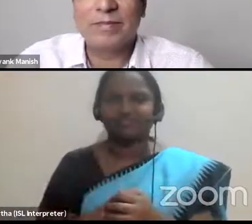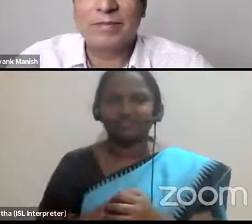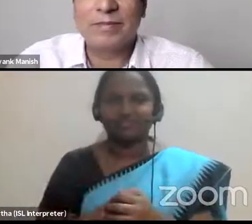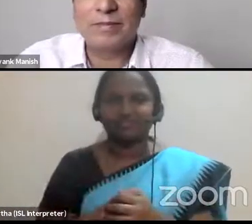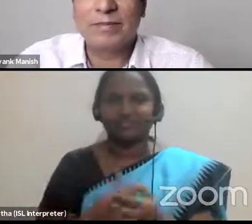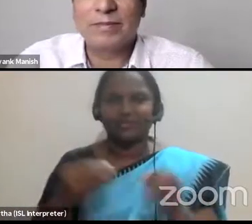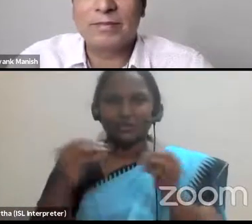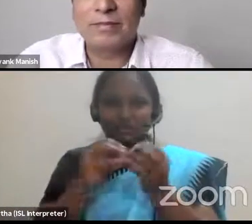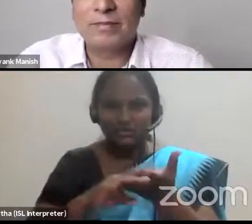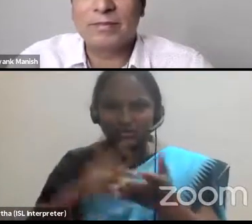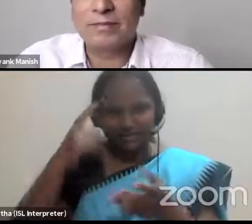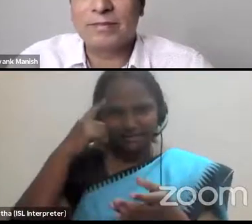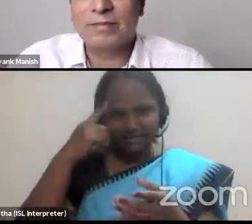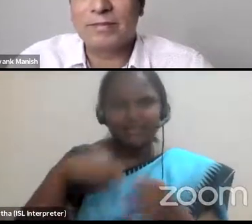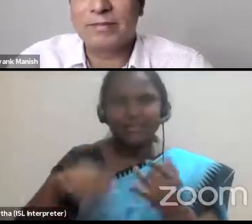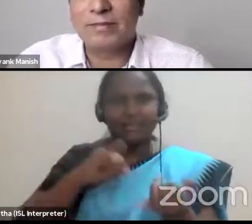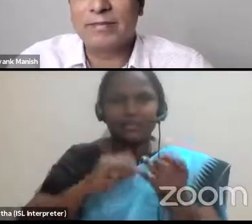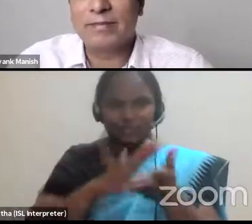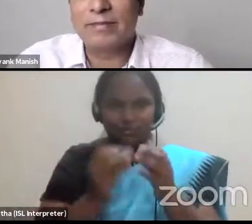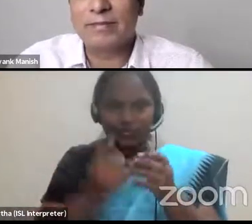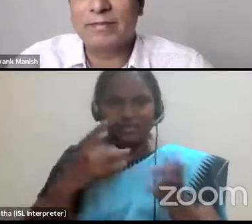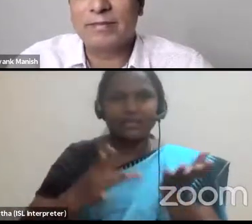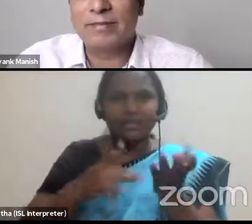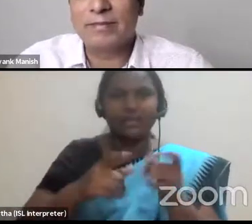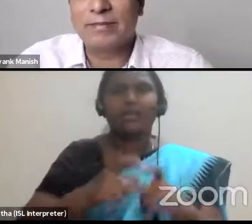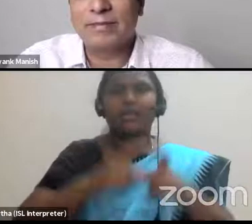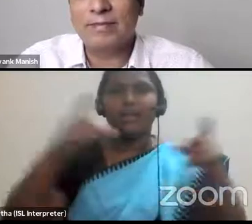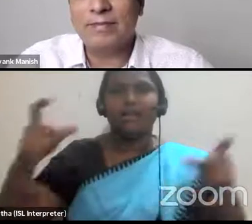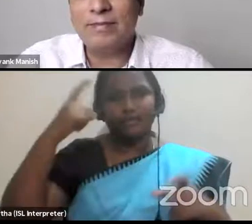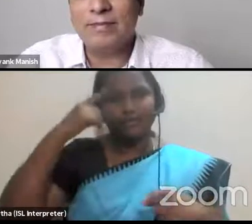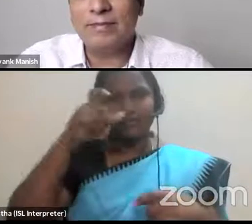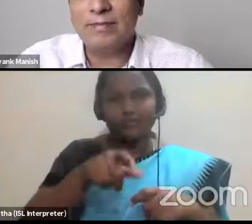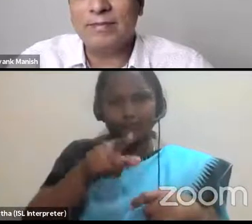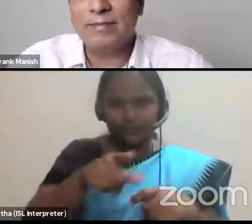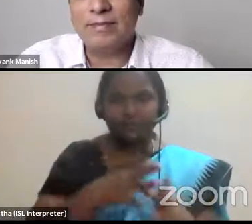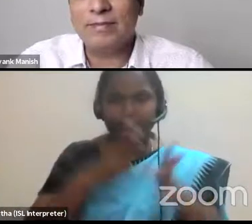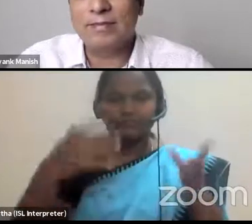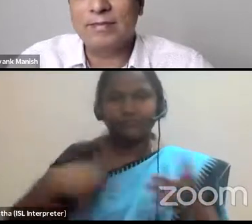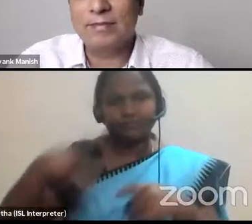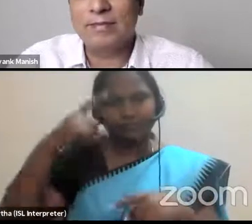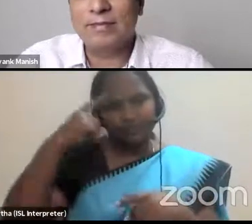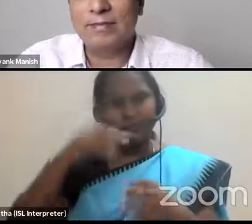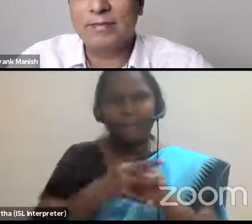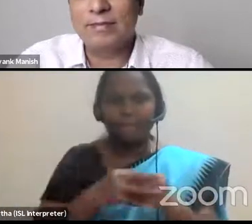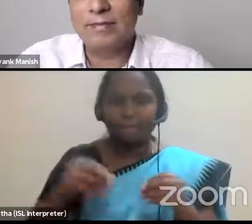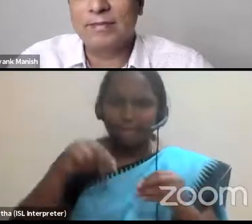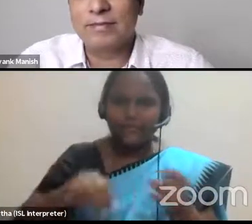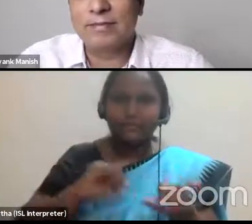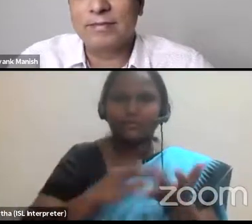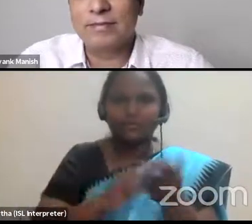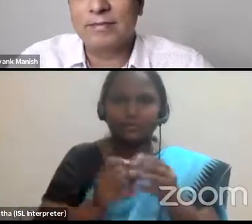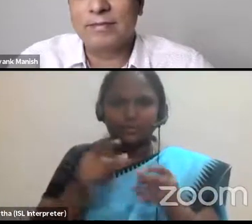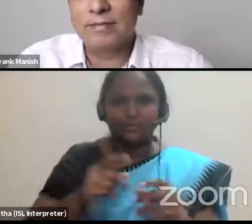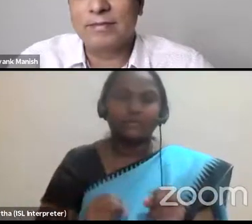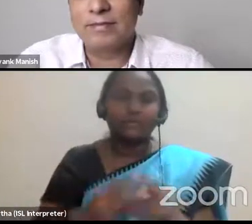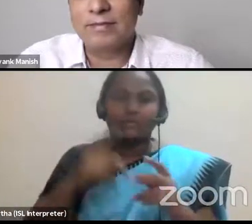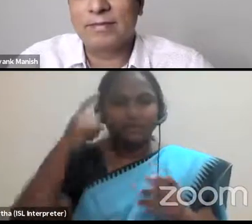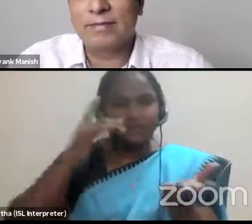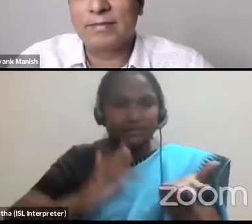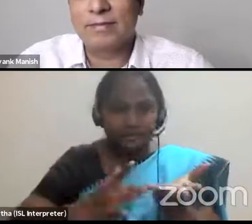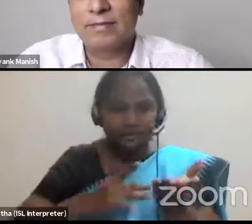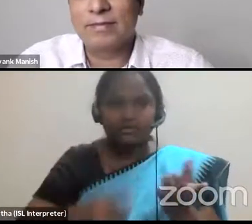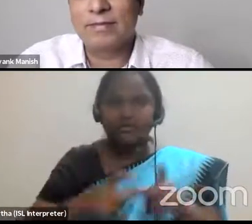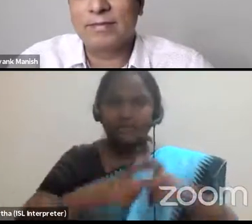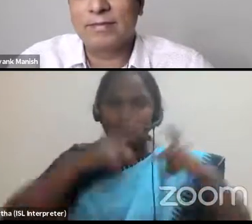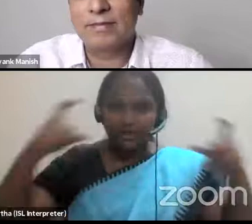Shubhashis Sengupta is the Technology Labs Fellow and Head of Research at Accenture Technology Labs in Bangalore. He specializes in technologies such